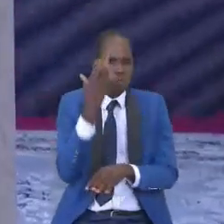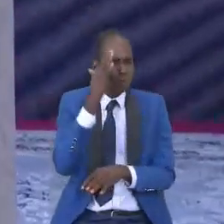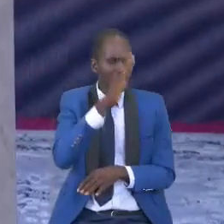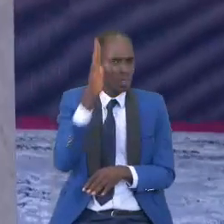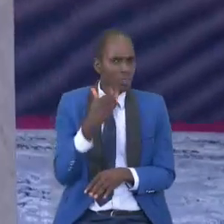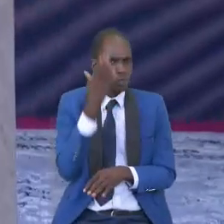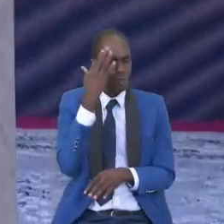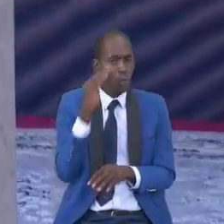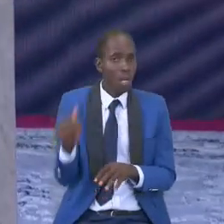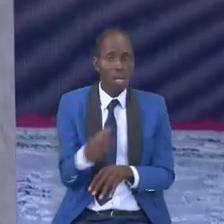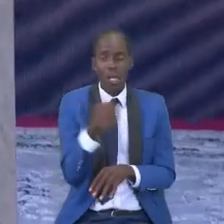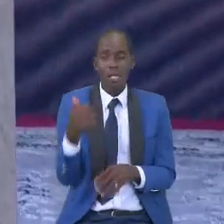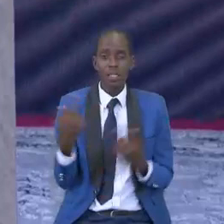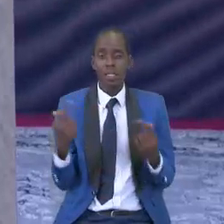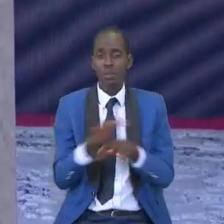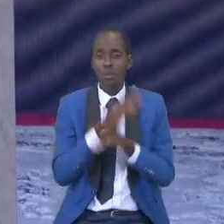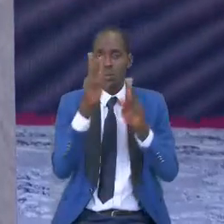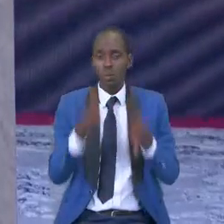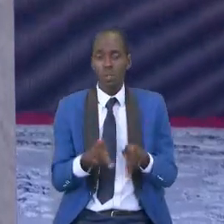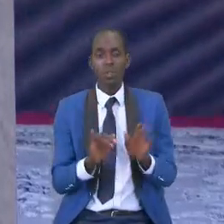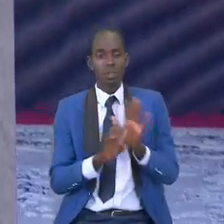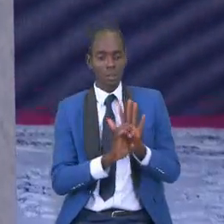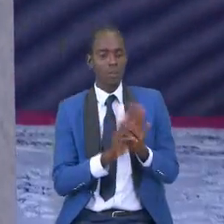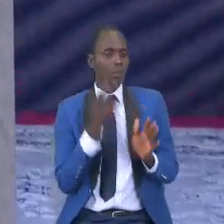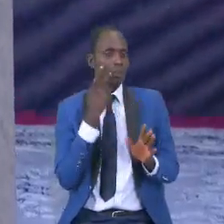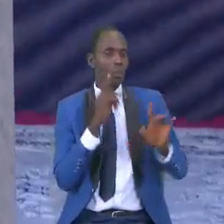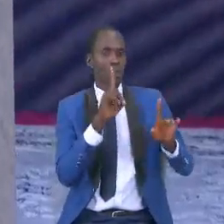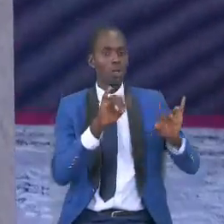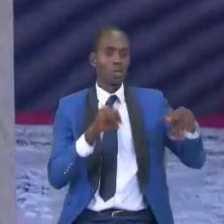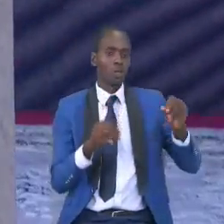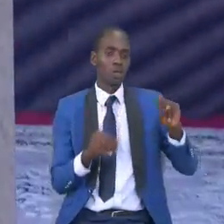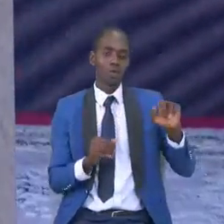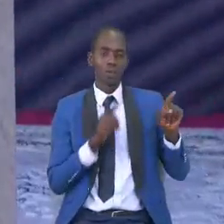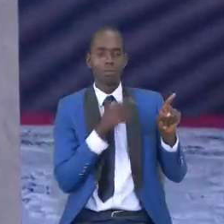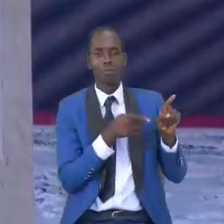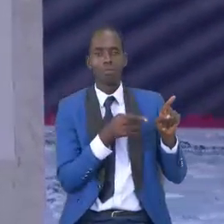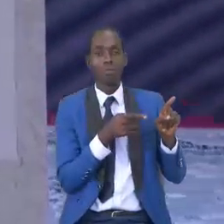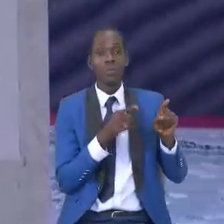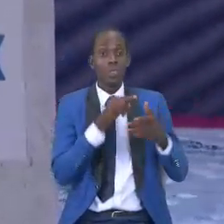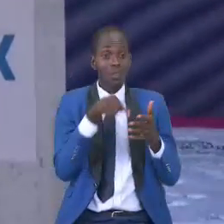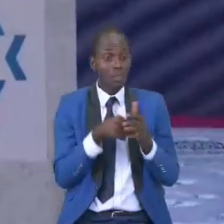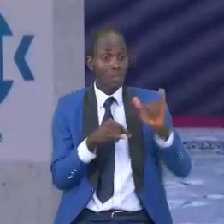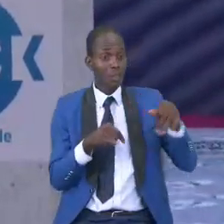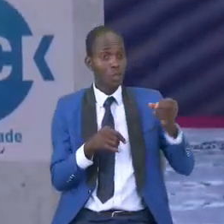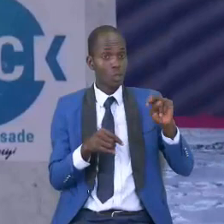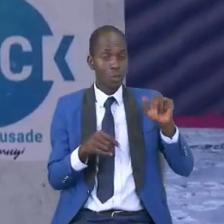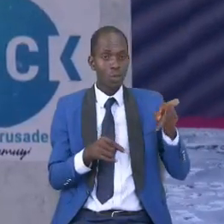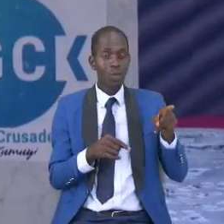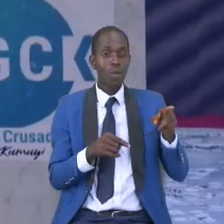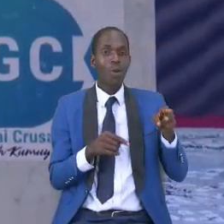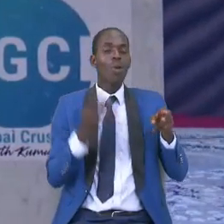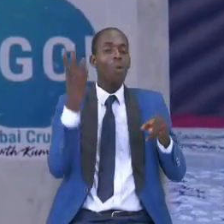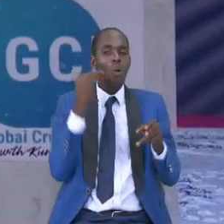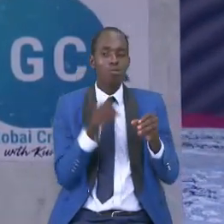any carnal person before, here is one. It's a Jonah. And this Jonah was fighting